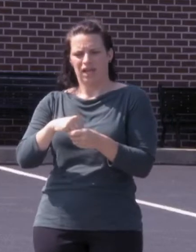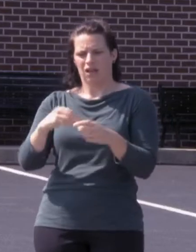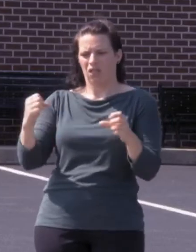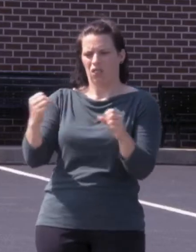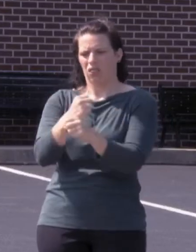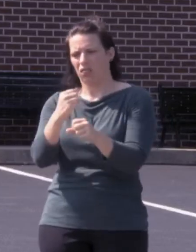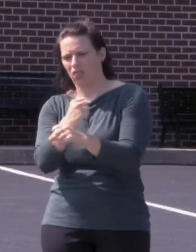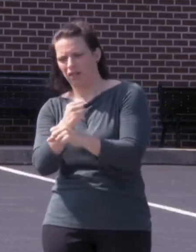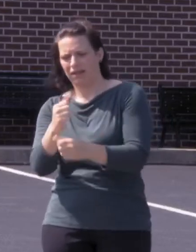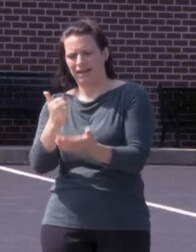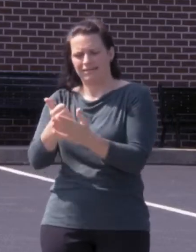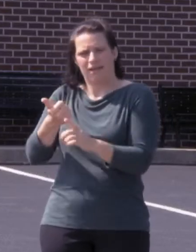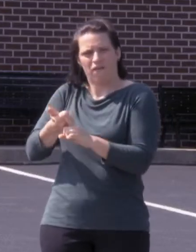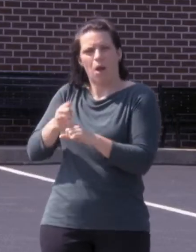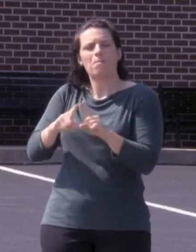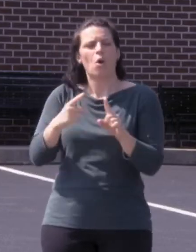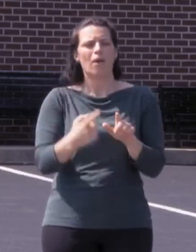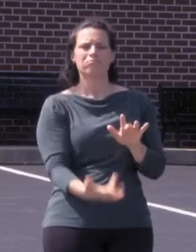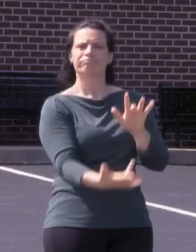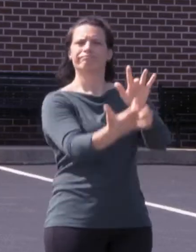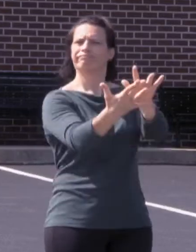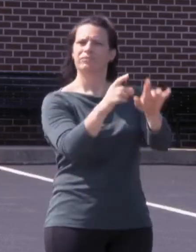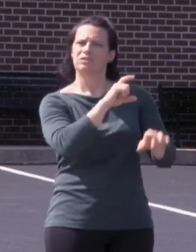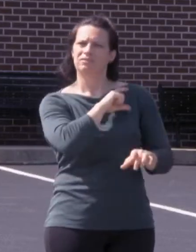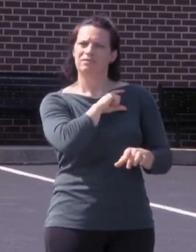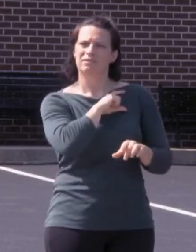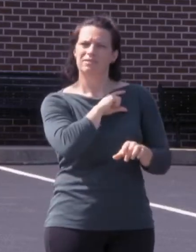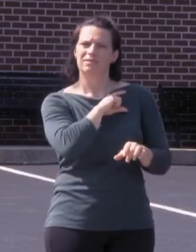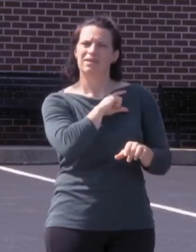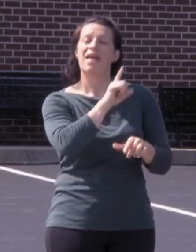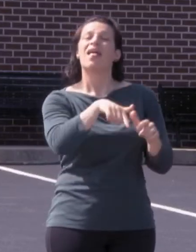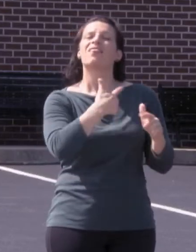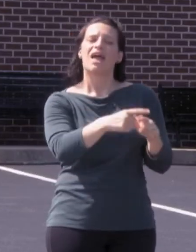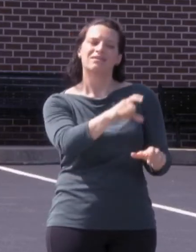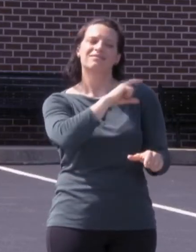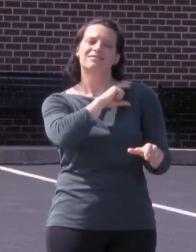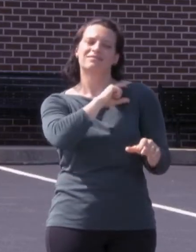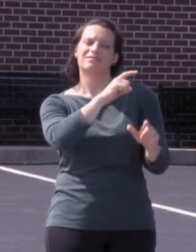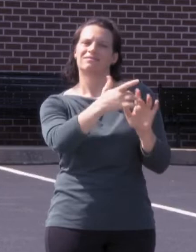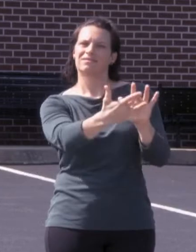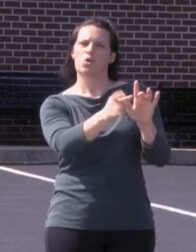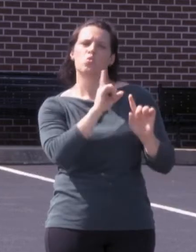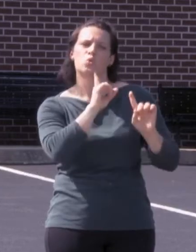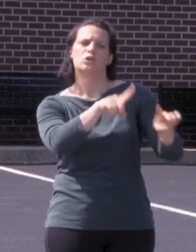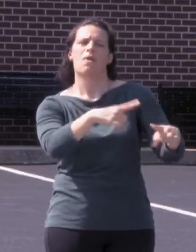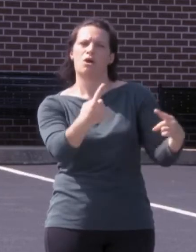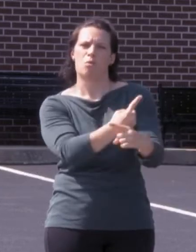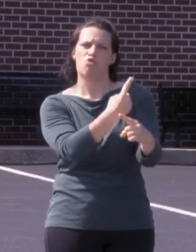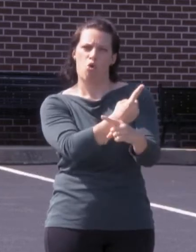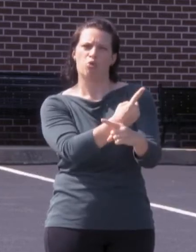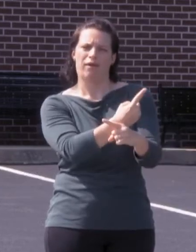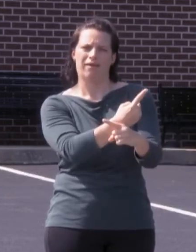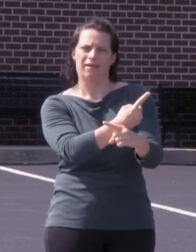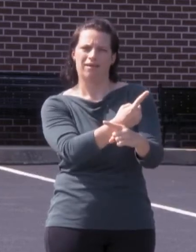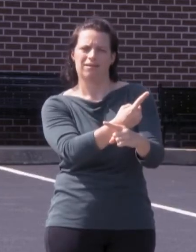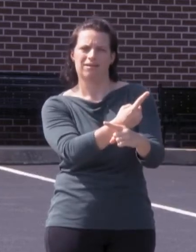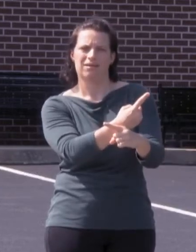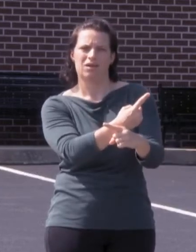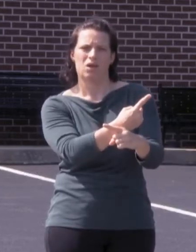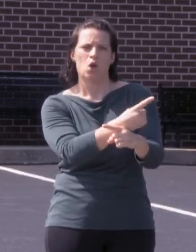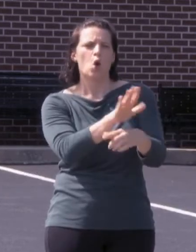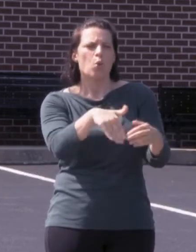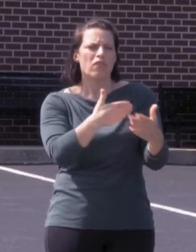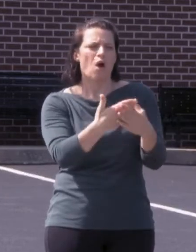out to law enforcement, and that law enforcement will respond in an appropriate and reasonable way with